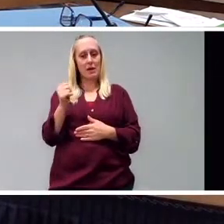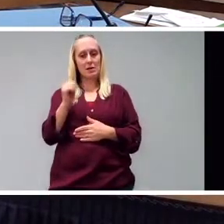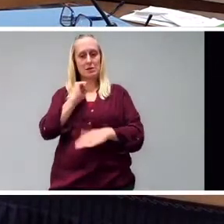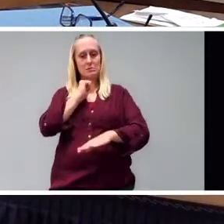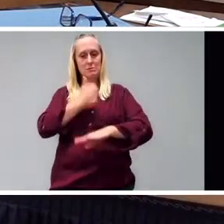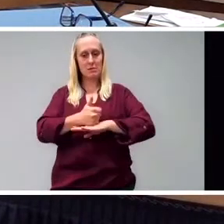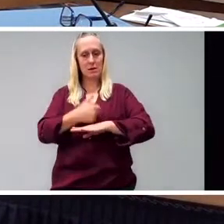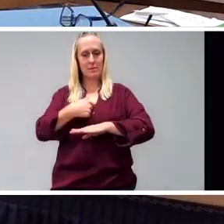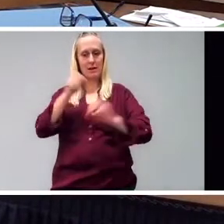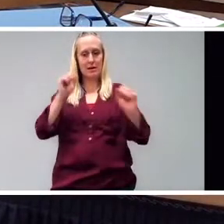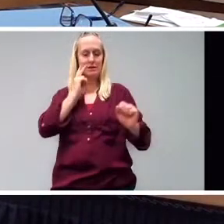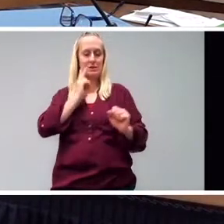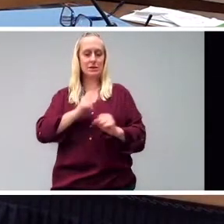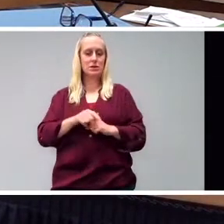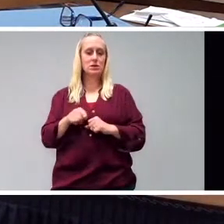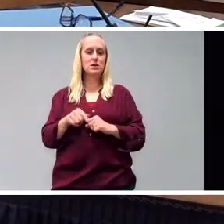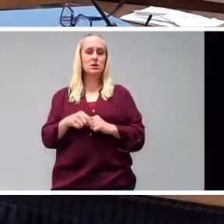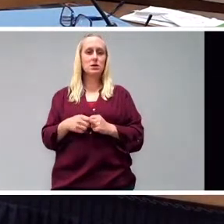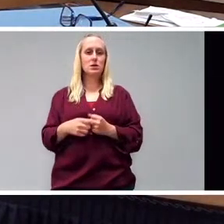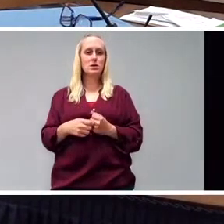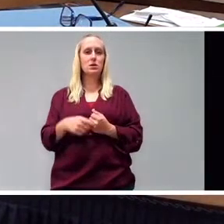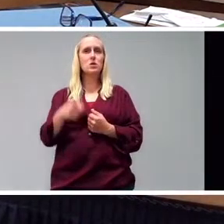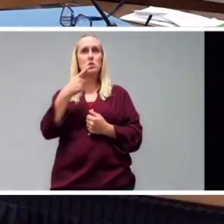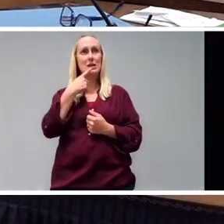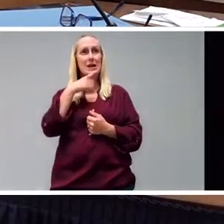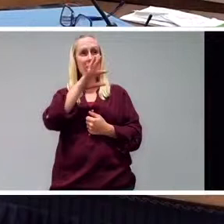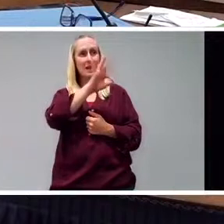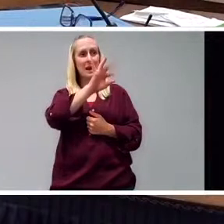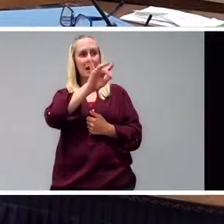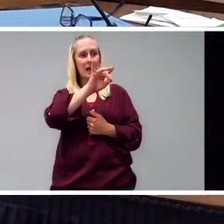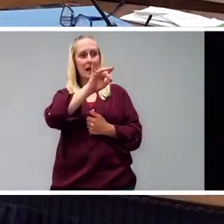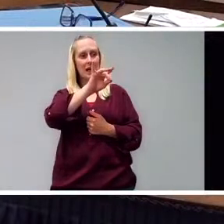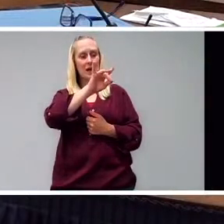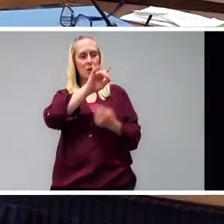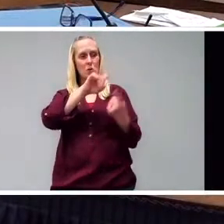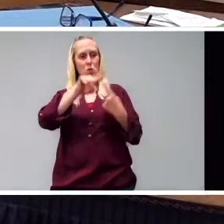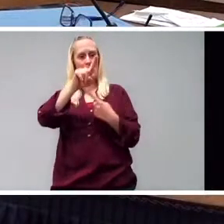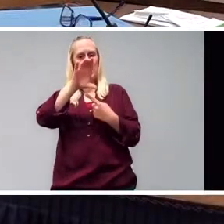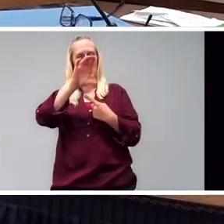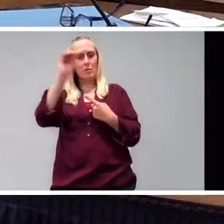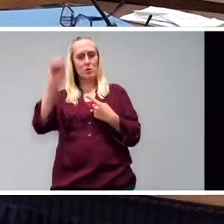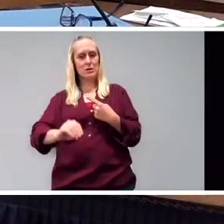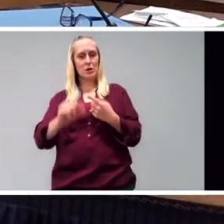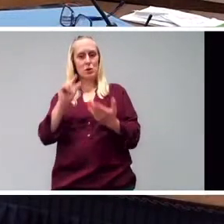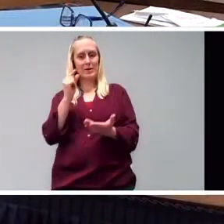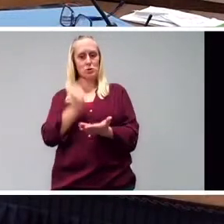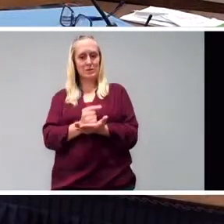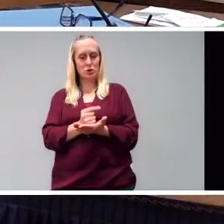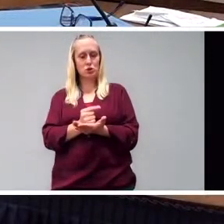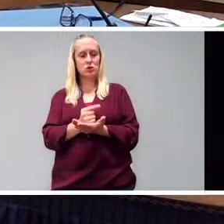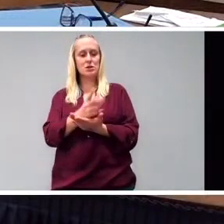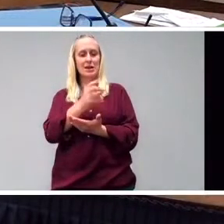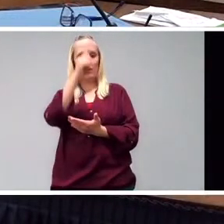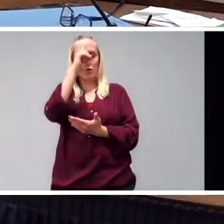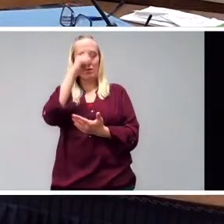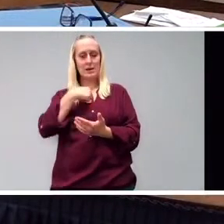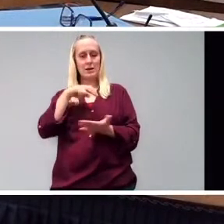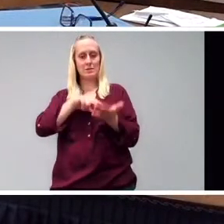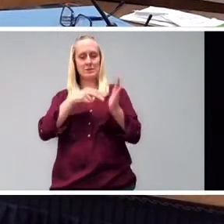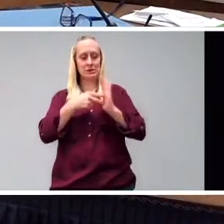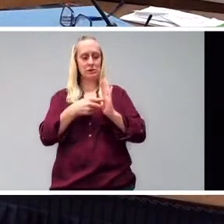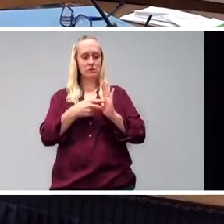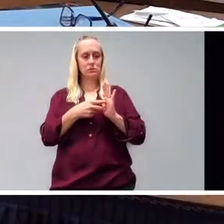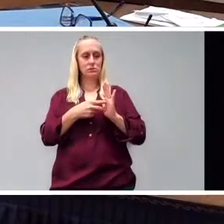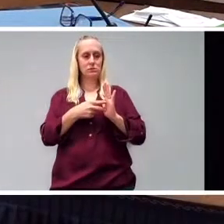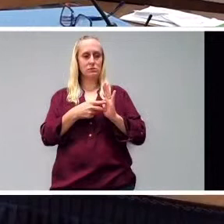of 98 to 100% graduation. And to me, this means if we